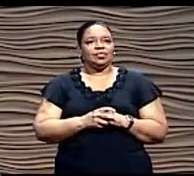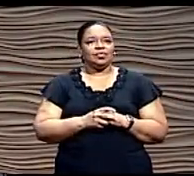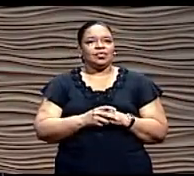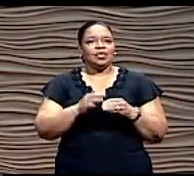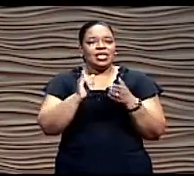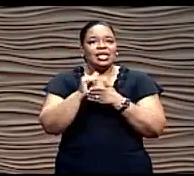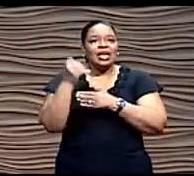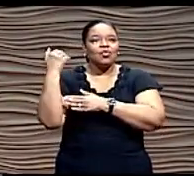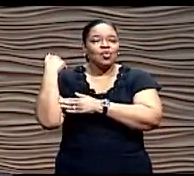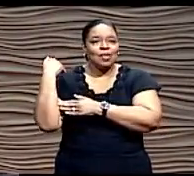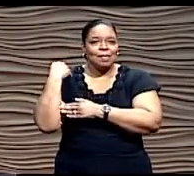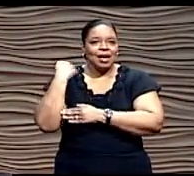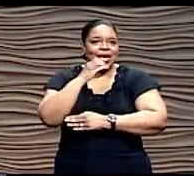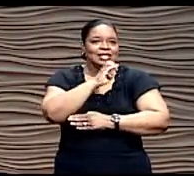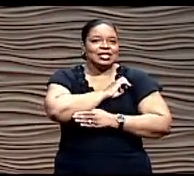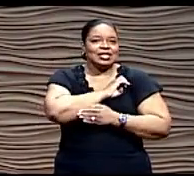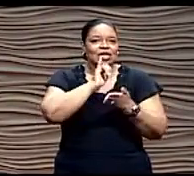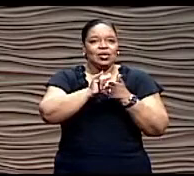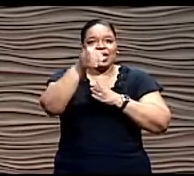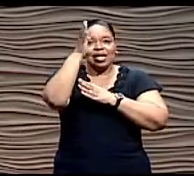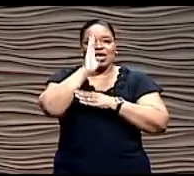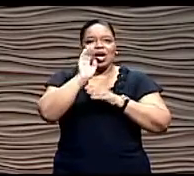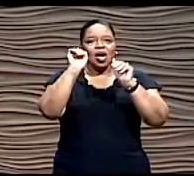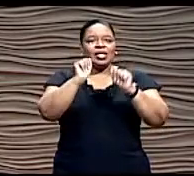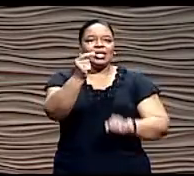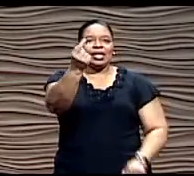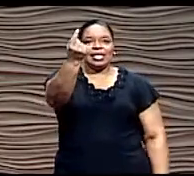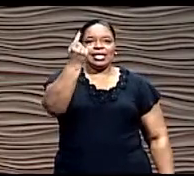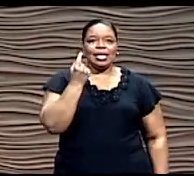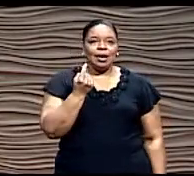that reminds him that God can come to you